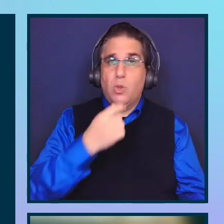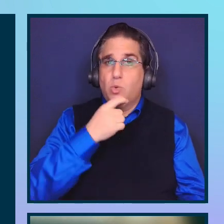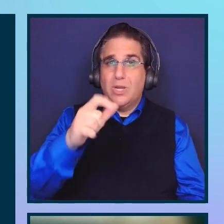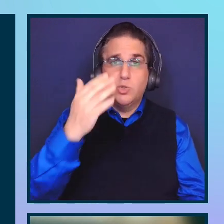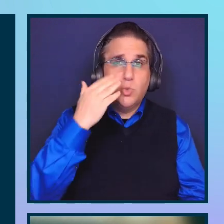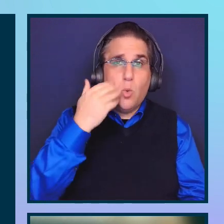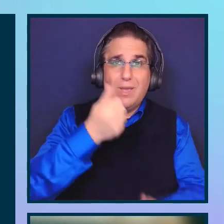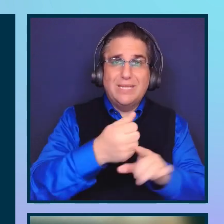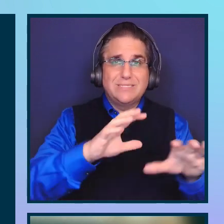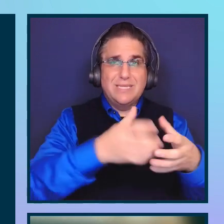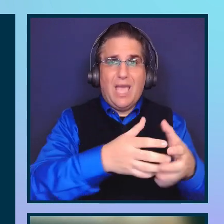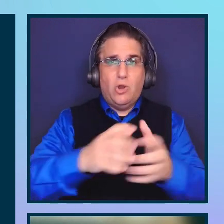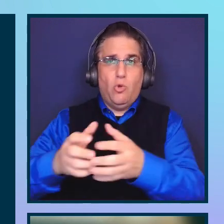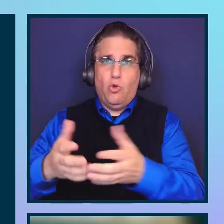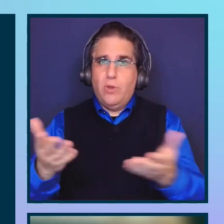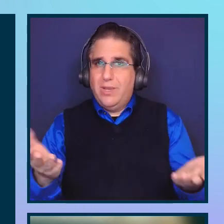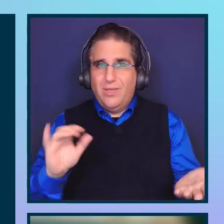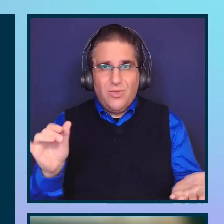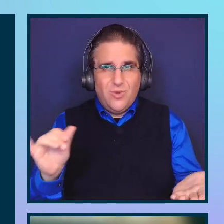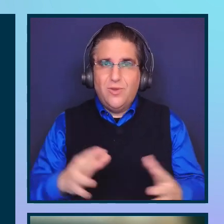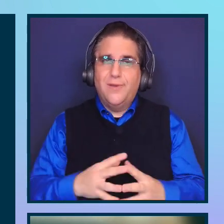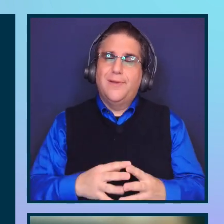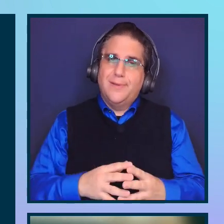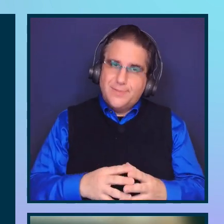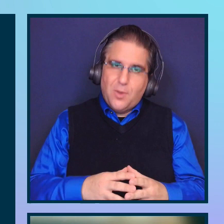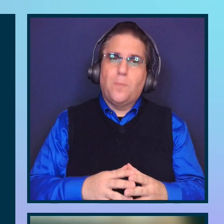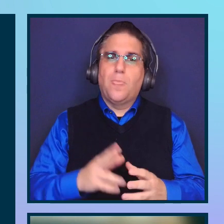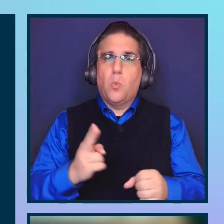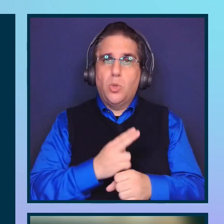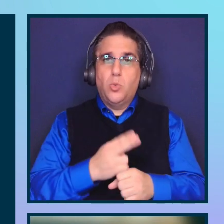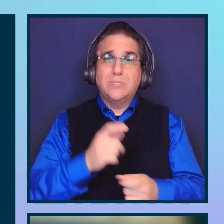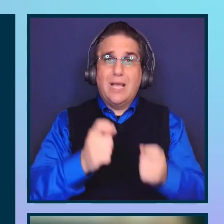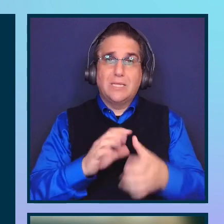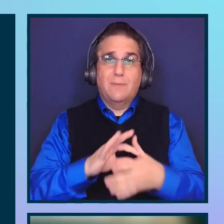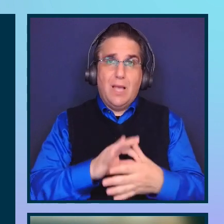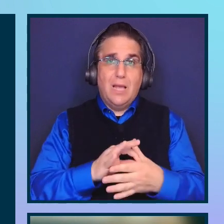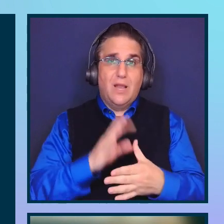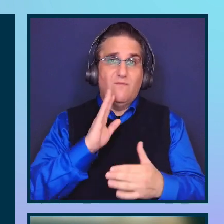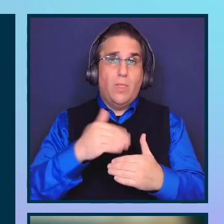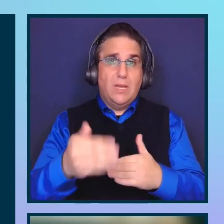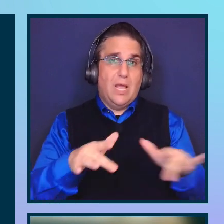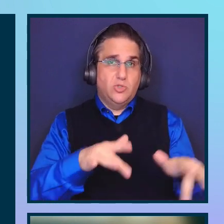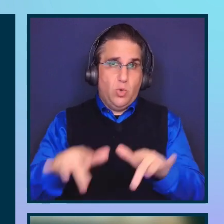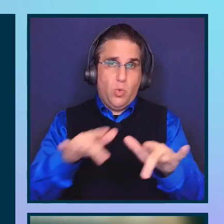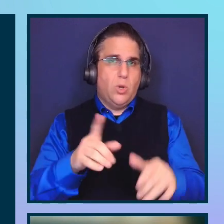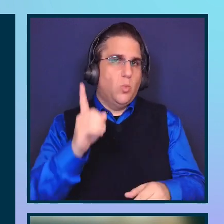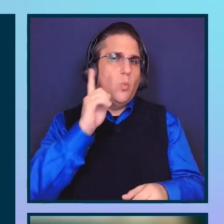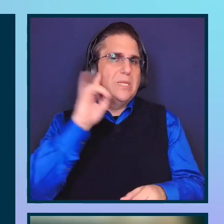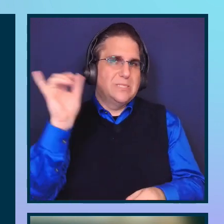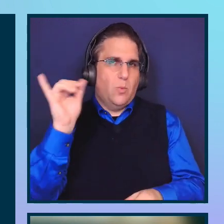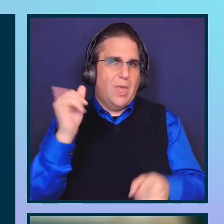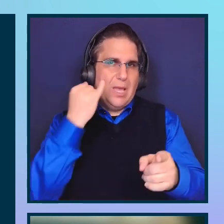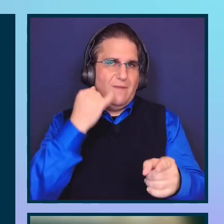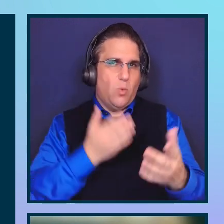every time. So we've used our custom content in this next recording to sort of trim it down a little bit